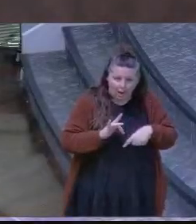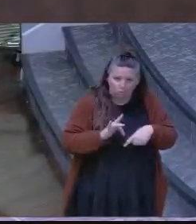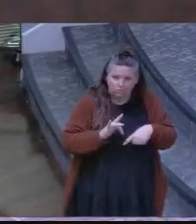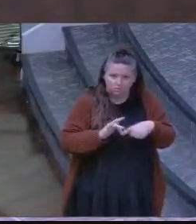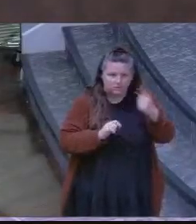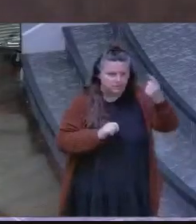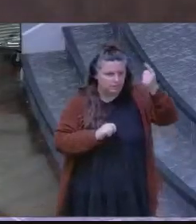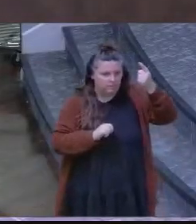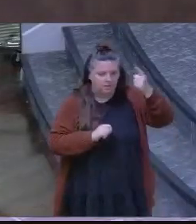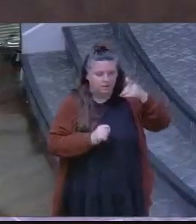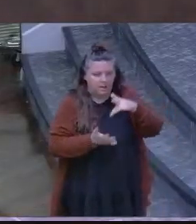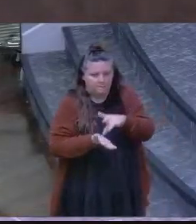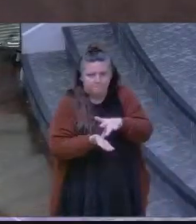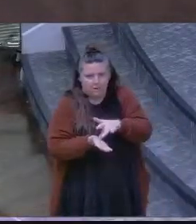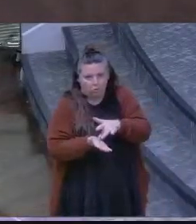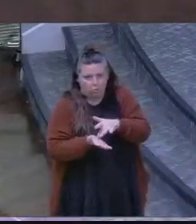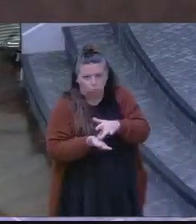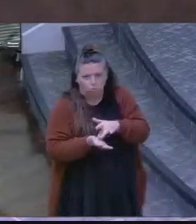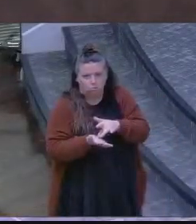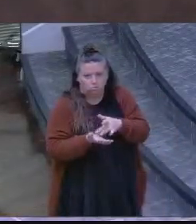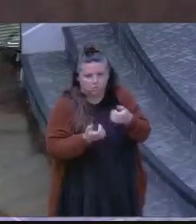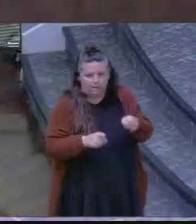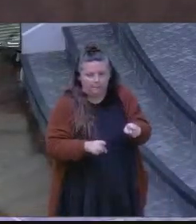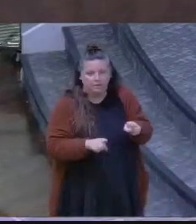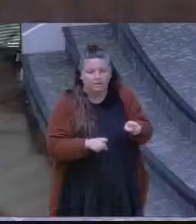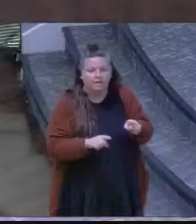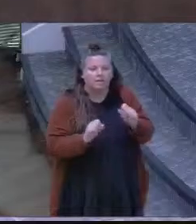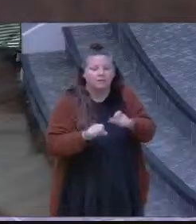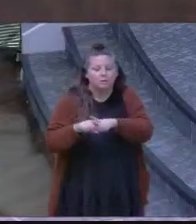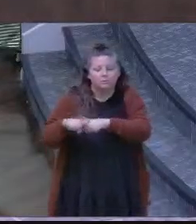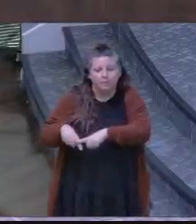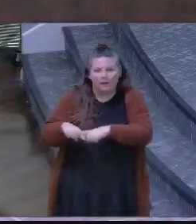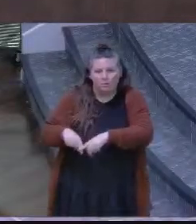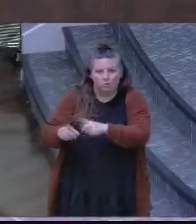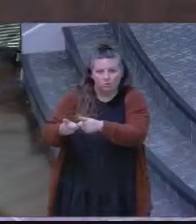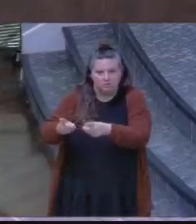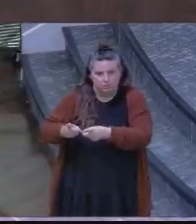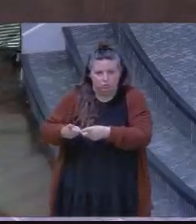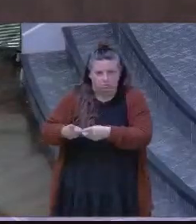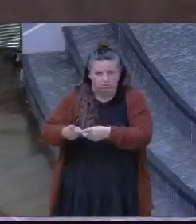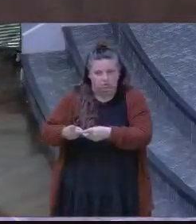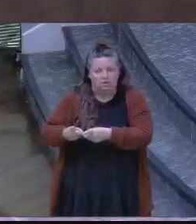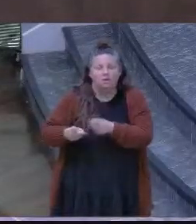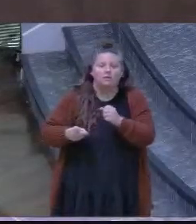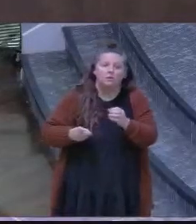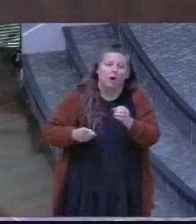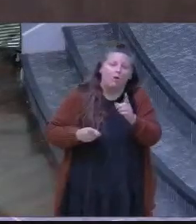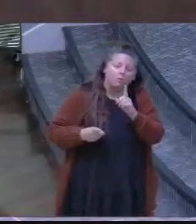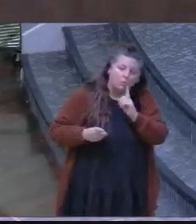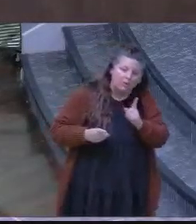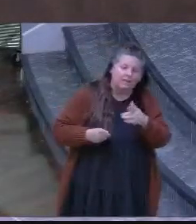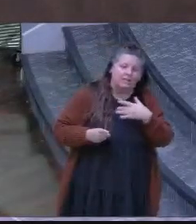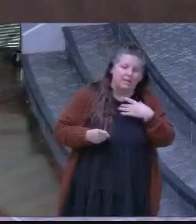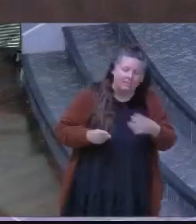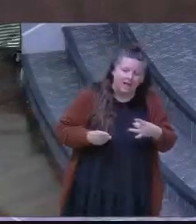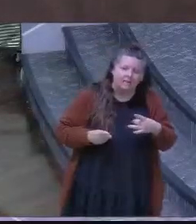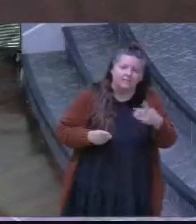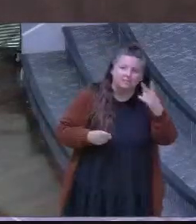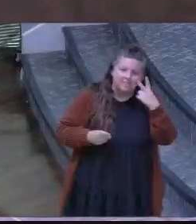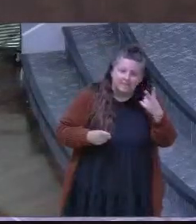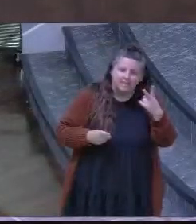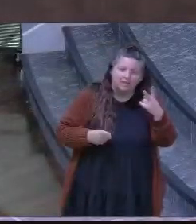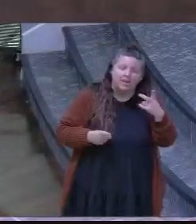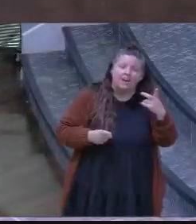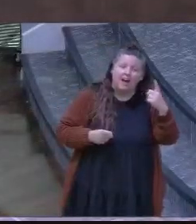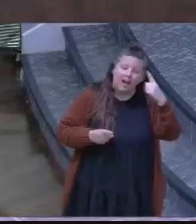least depend on the district. And so I would really like to see us, I think this could be just one